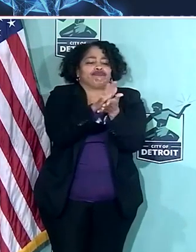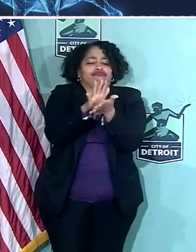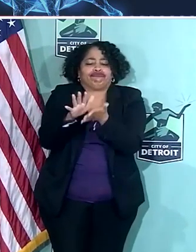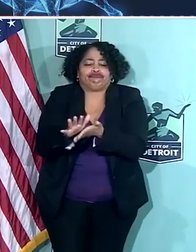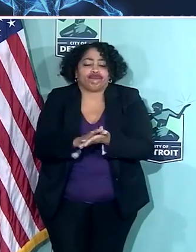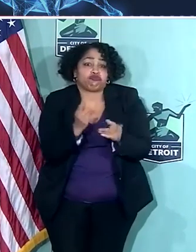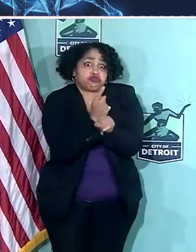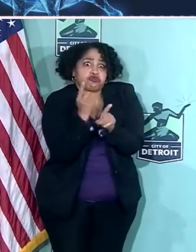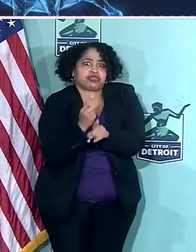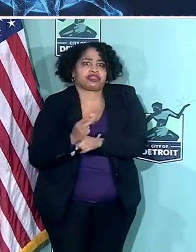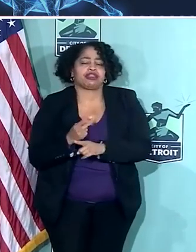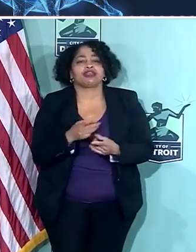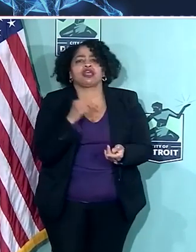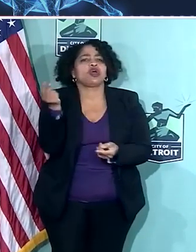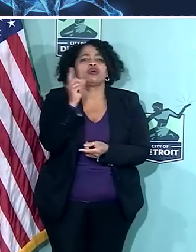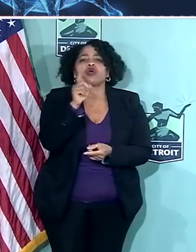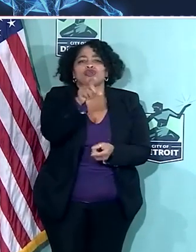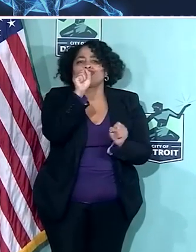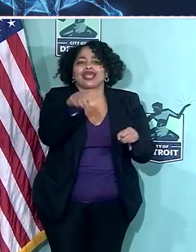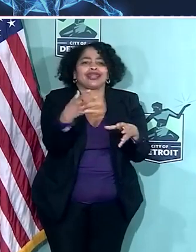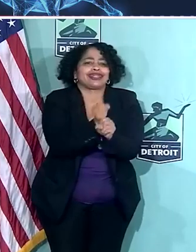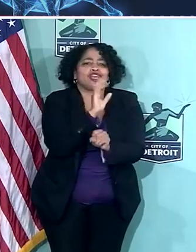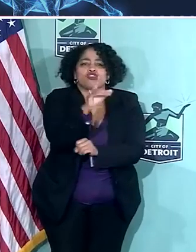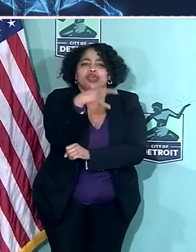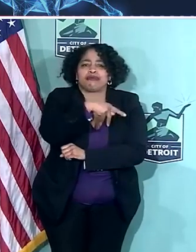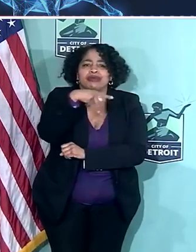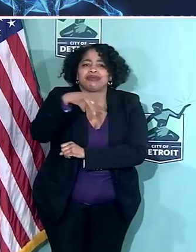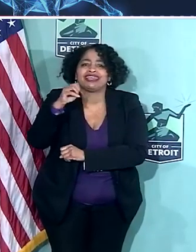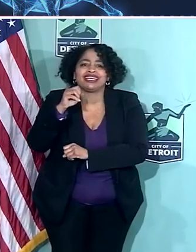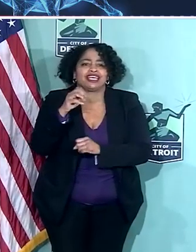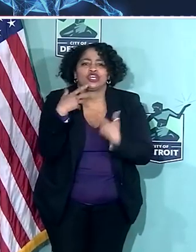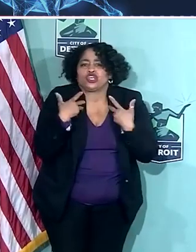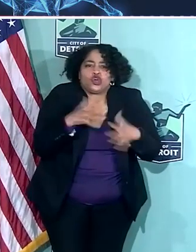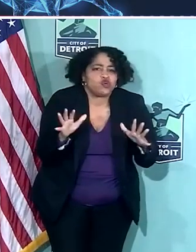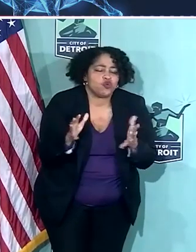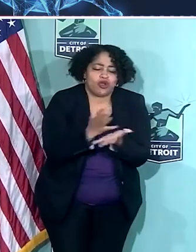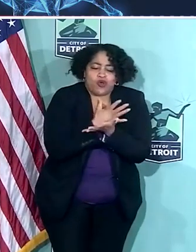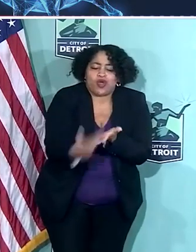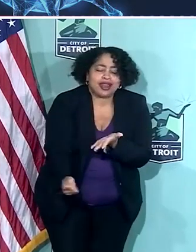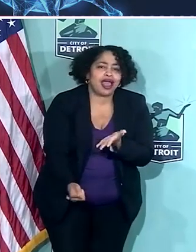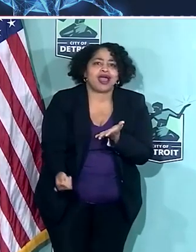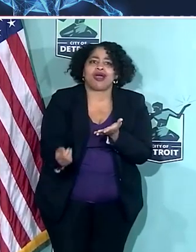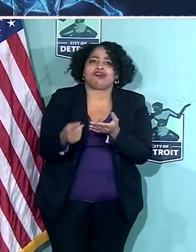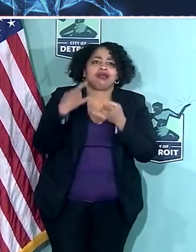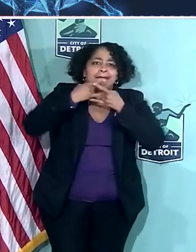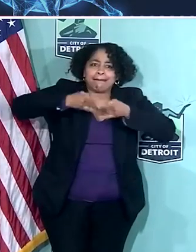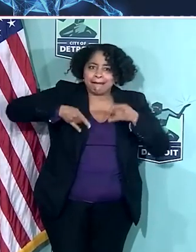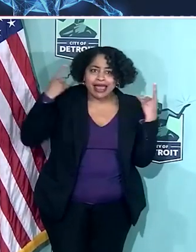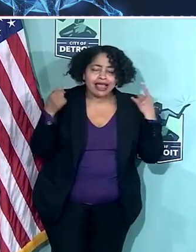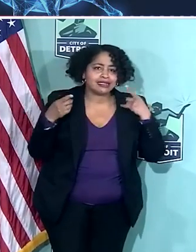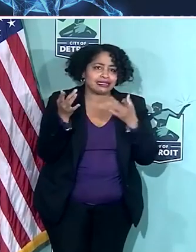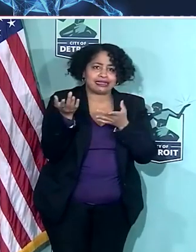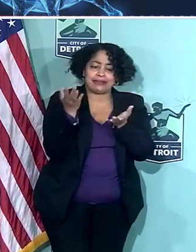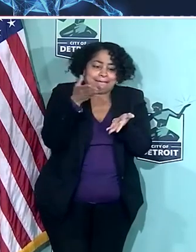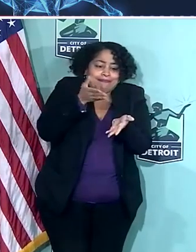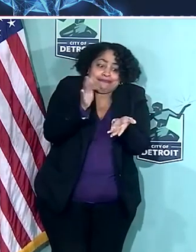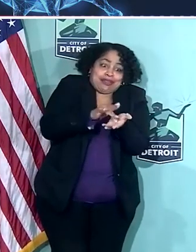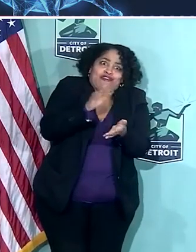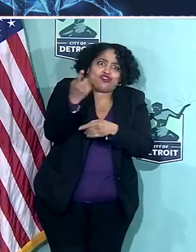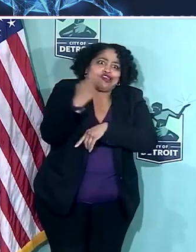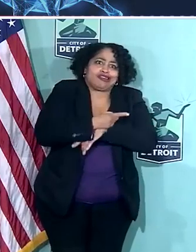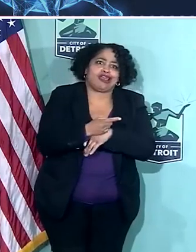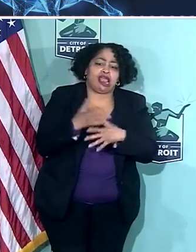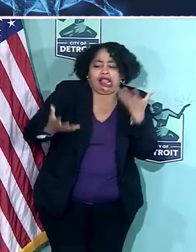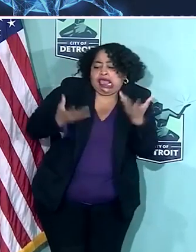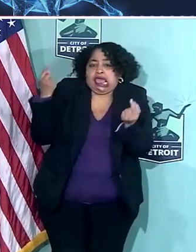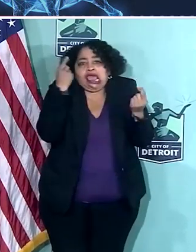and where you can get your PPE so that you don't run out of masks in the middle of the day and be scrambling. That